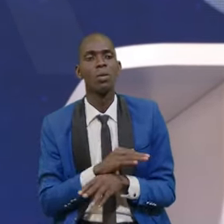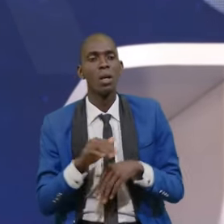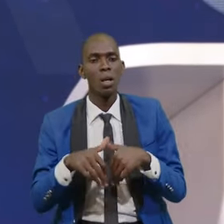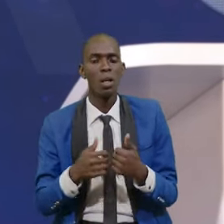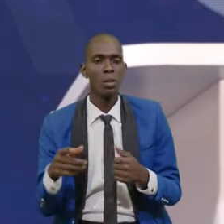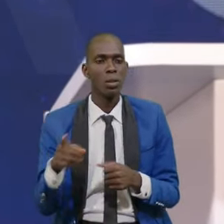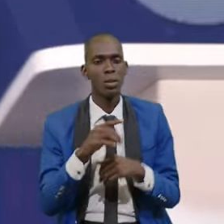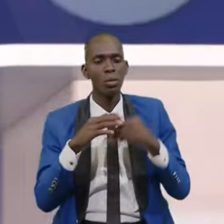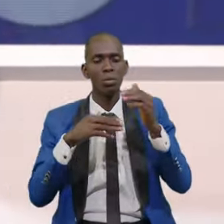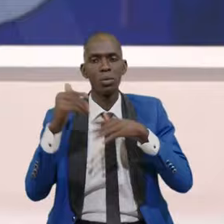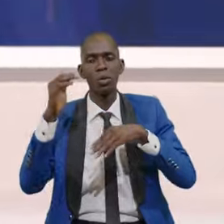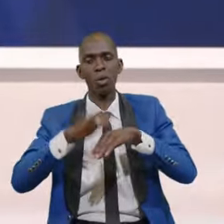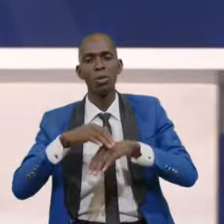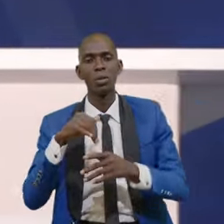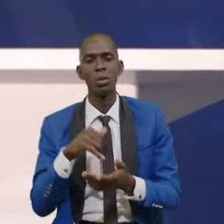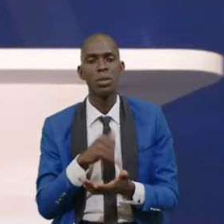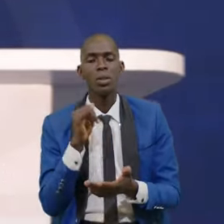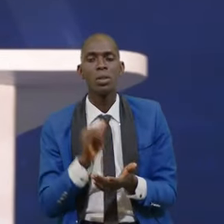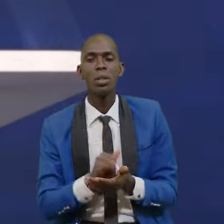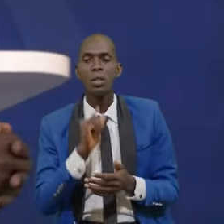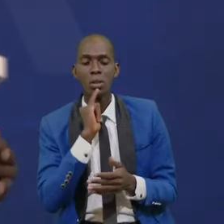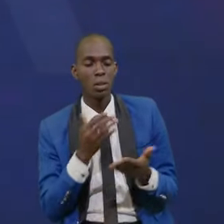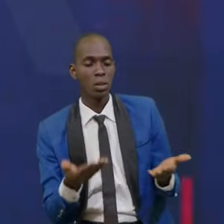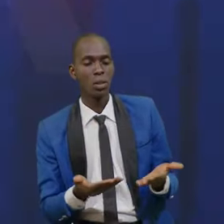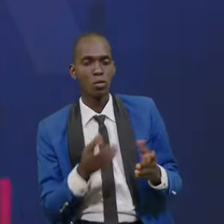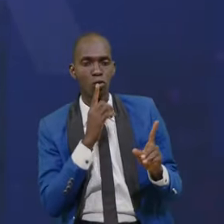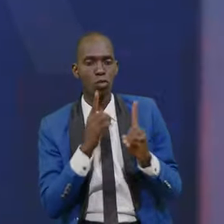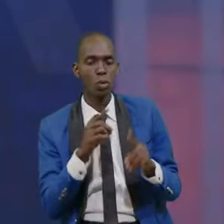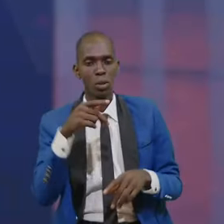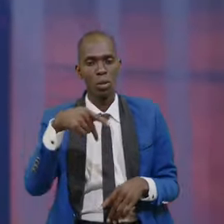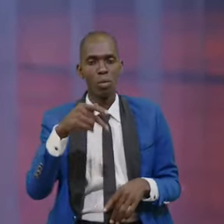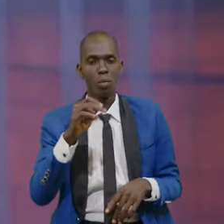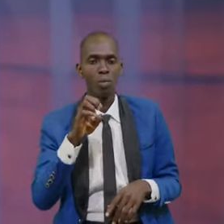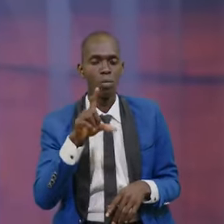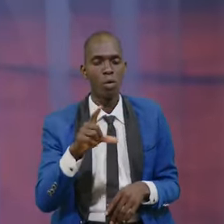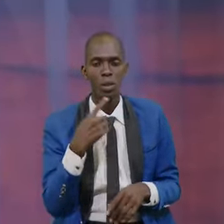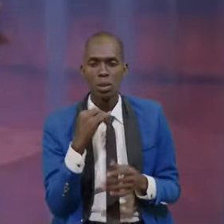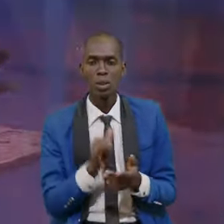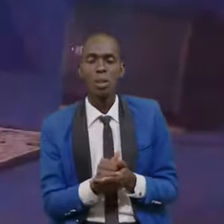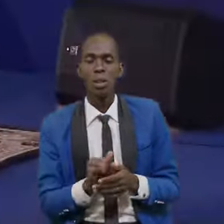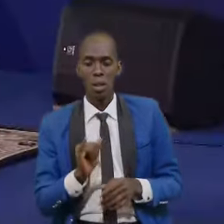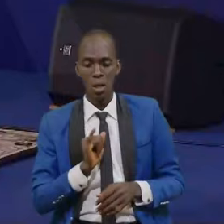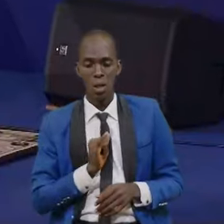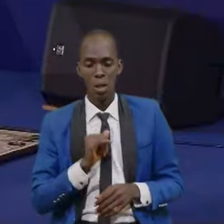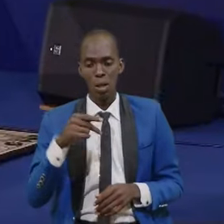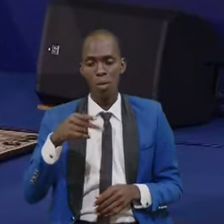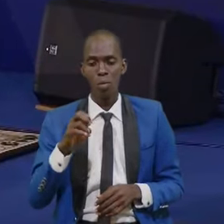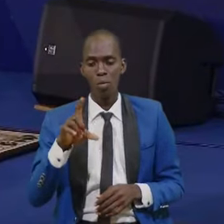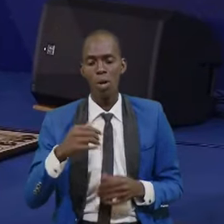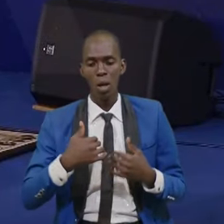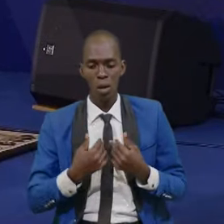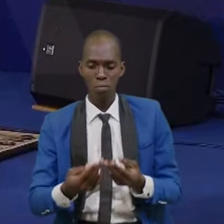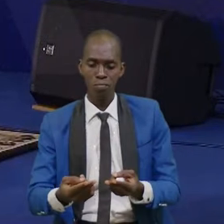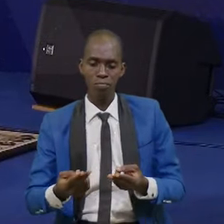buildeth thereupon. That's Paul the Apostle. He said, I've laid the foundation. But you know, some people, after laying